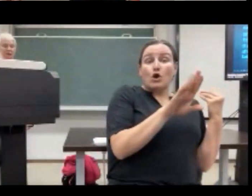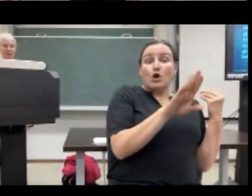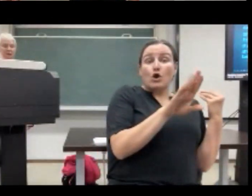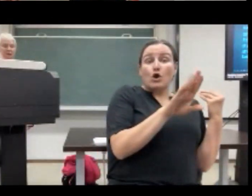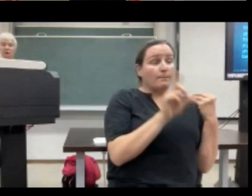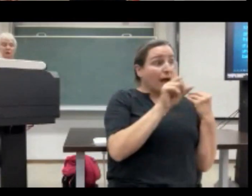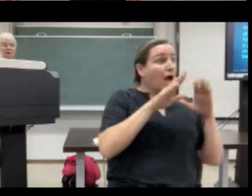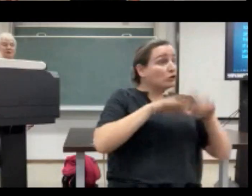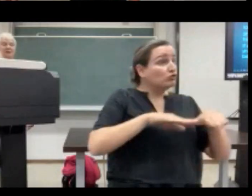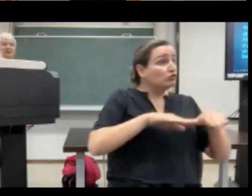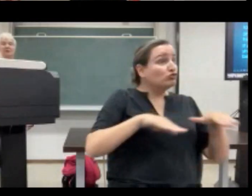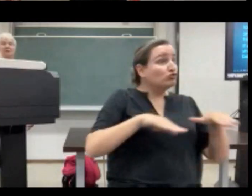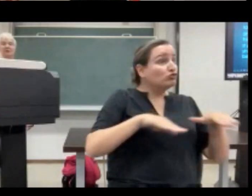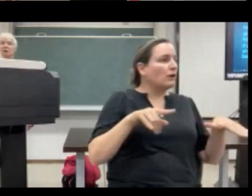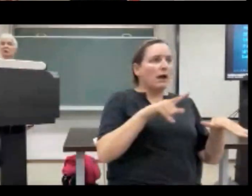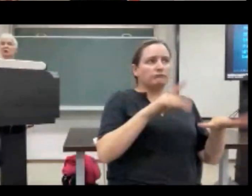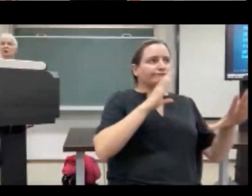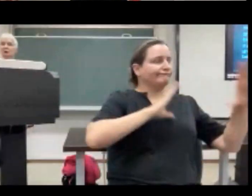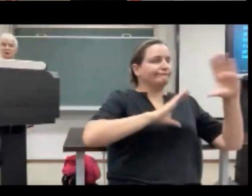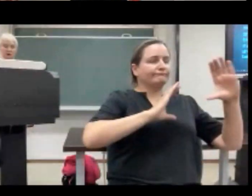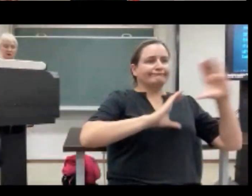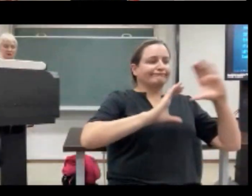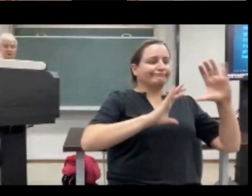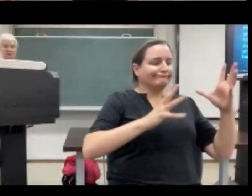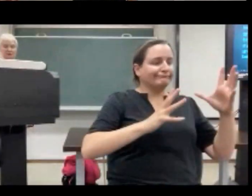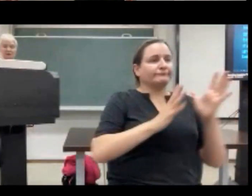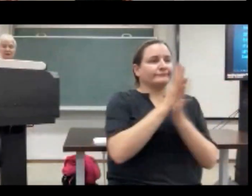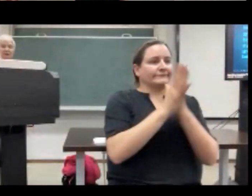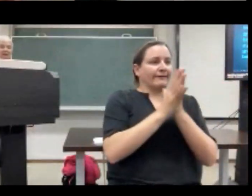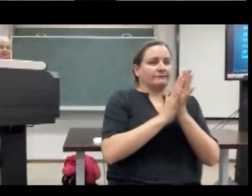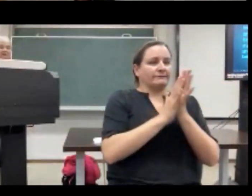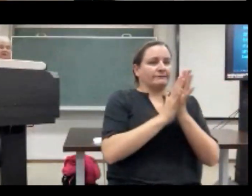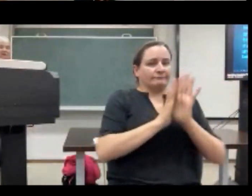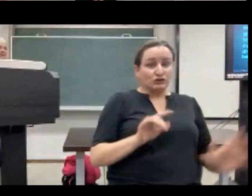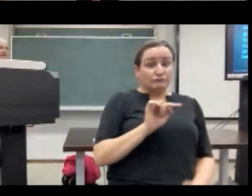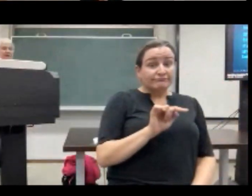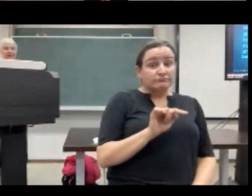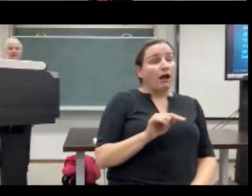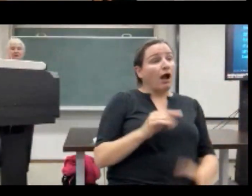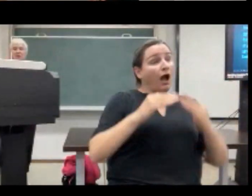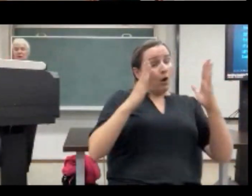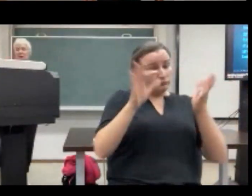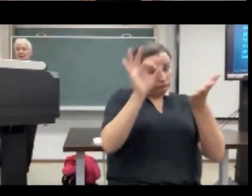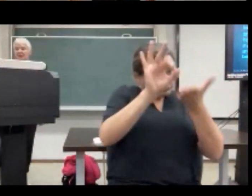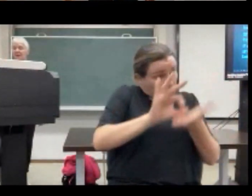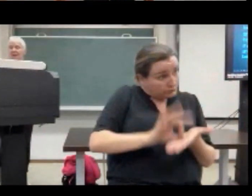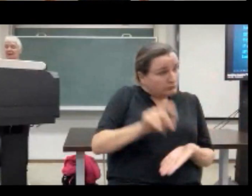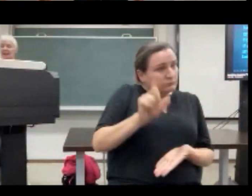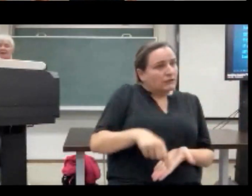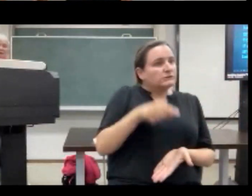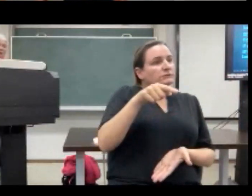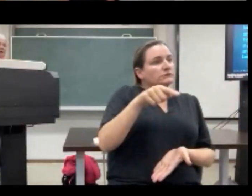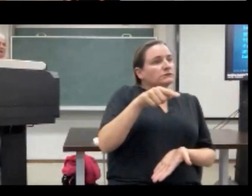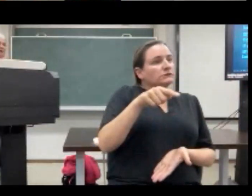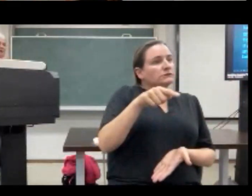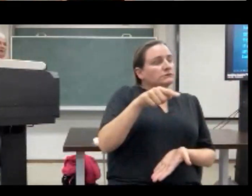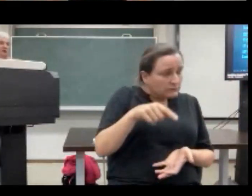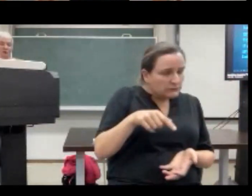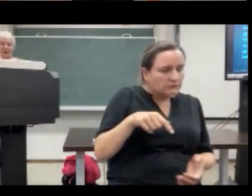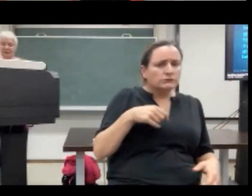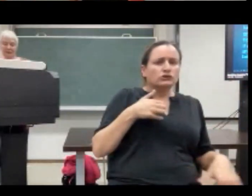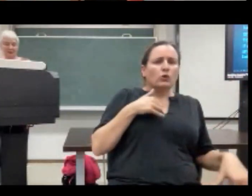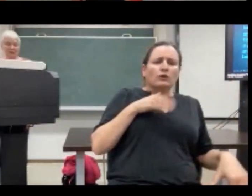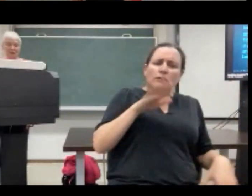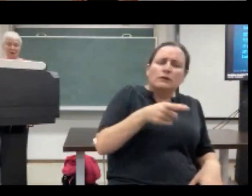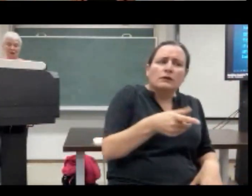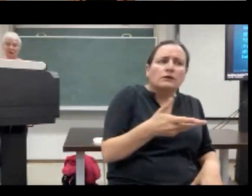often kept home at school and is given the household chores to do. If she doesn't understand the chore she has to carry out or